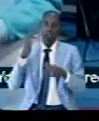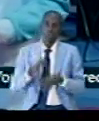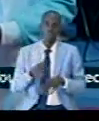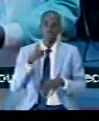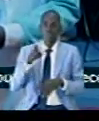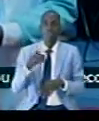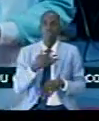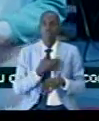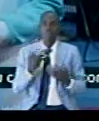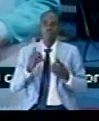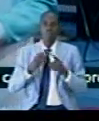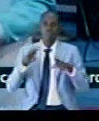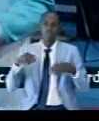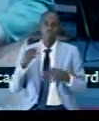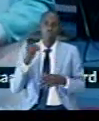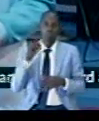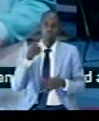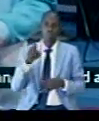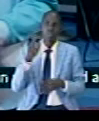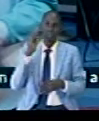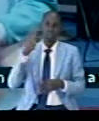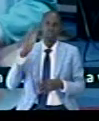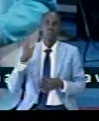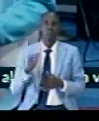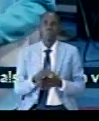wants to share her testimony.